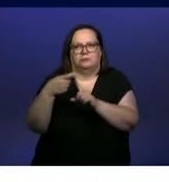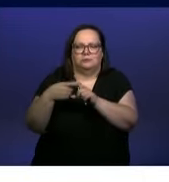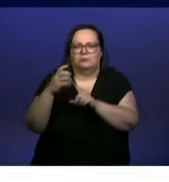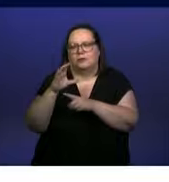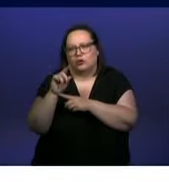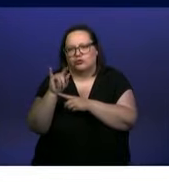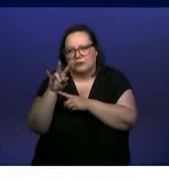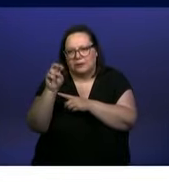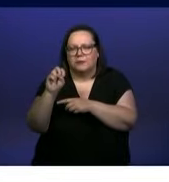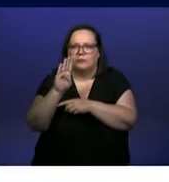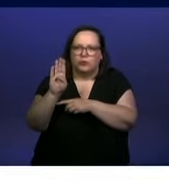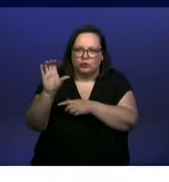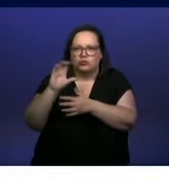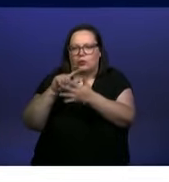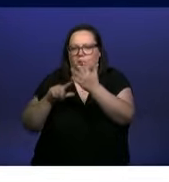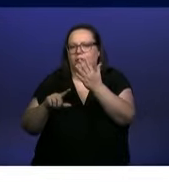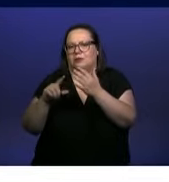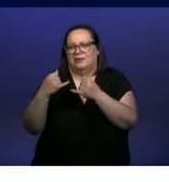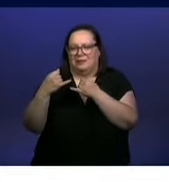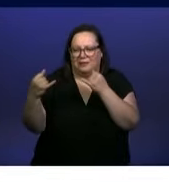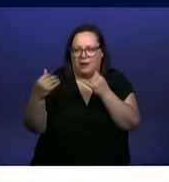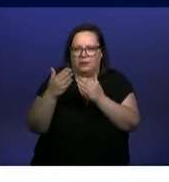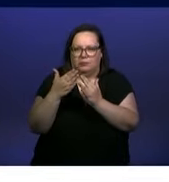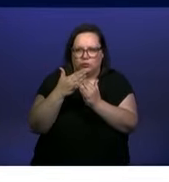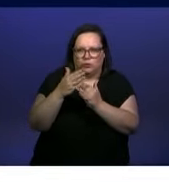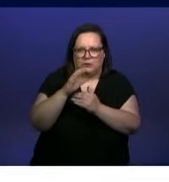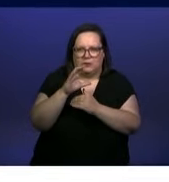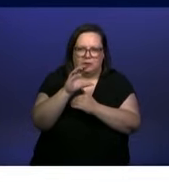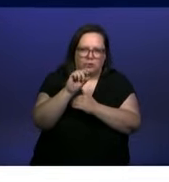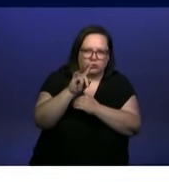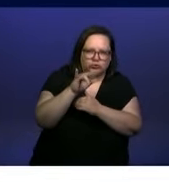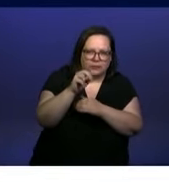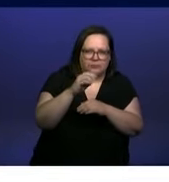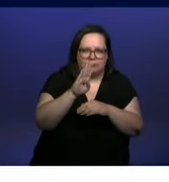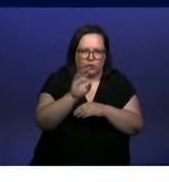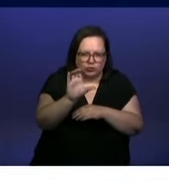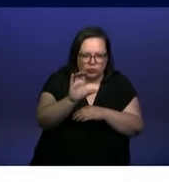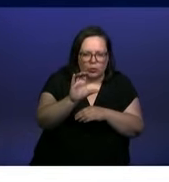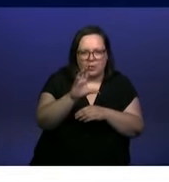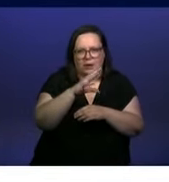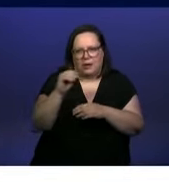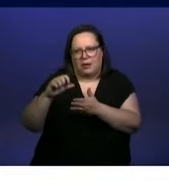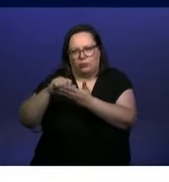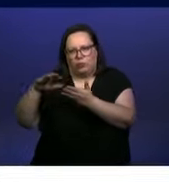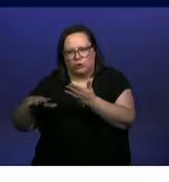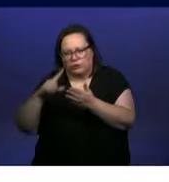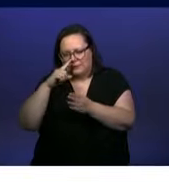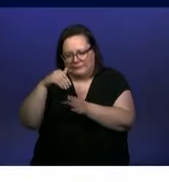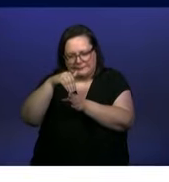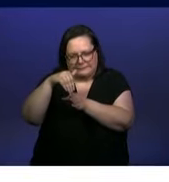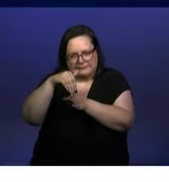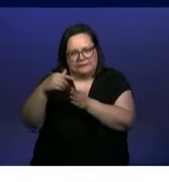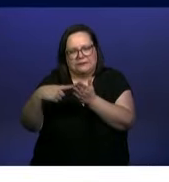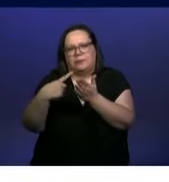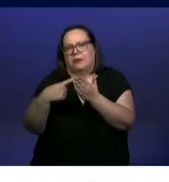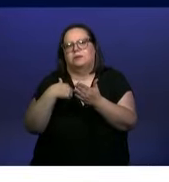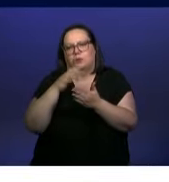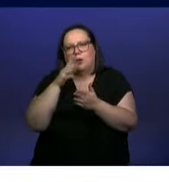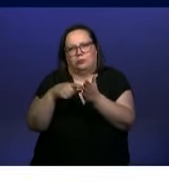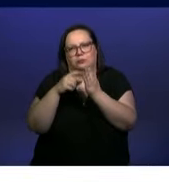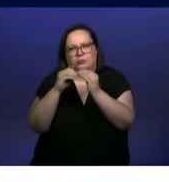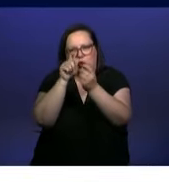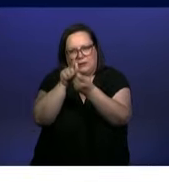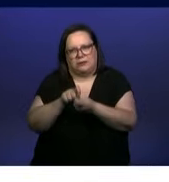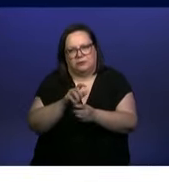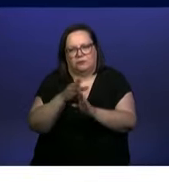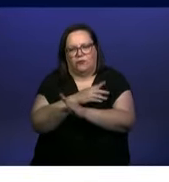birth control, contraceptives, and abortion sometimes grows very thin. And I would need a whole lot more details before I was willing to commit on that.